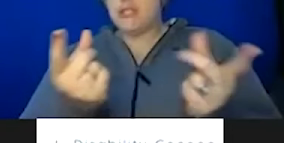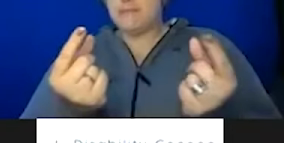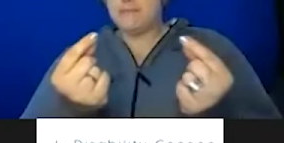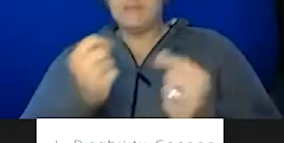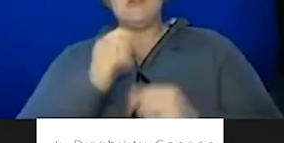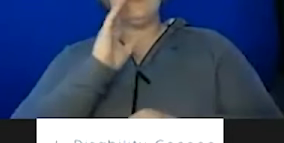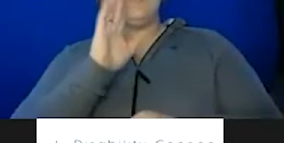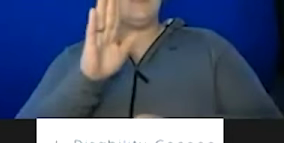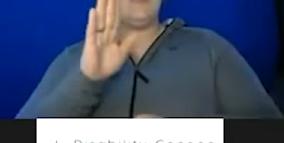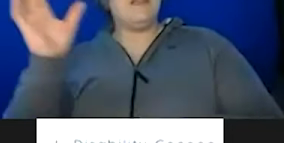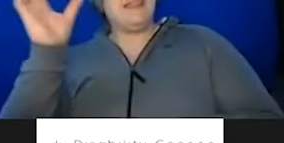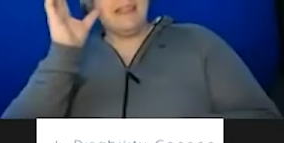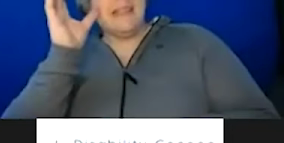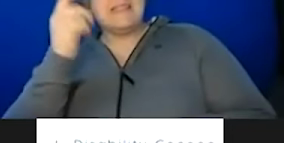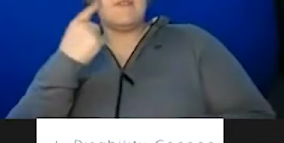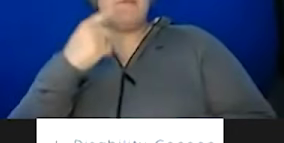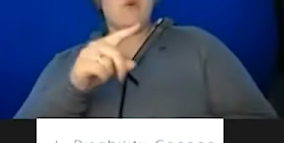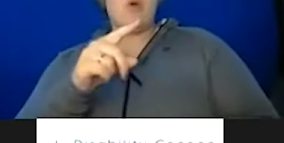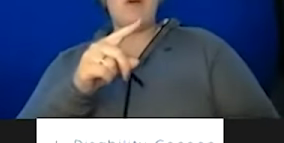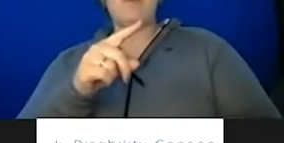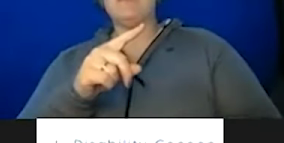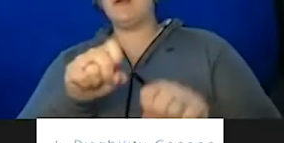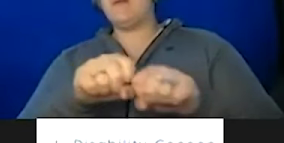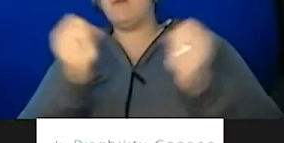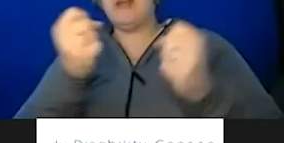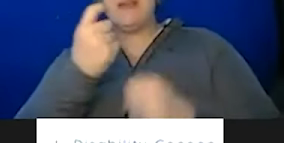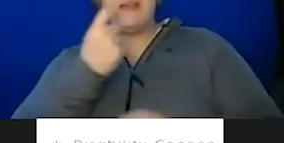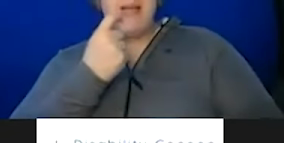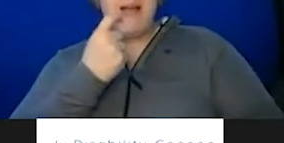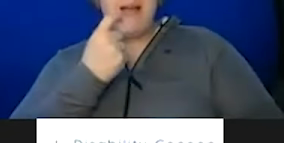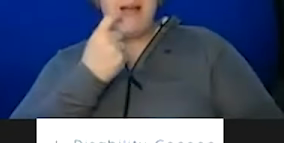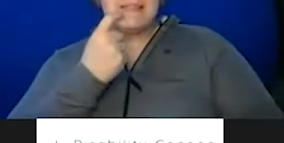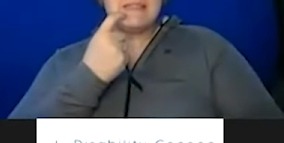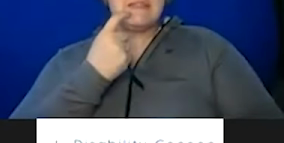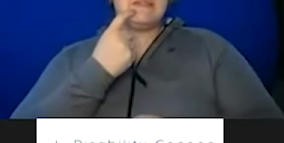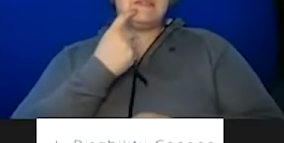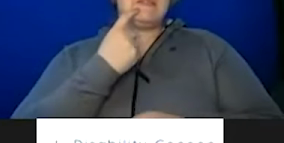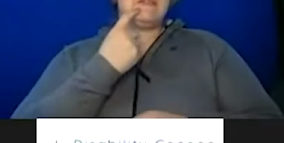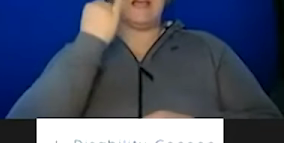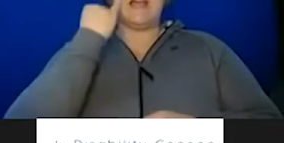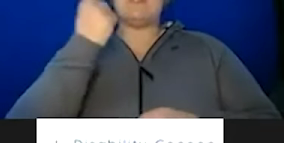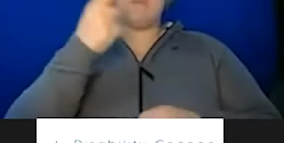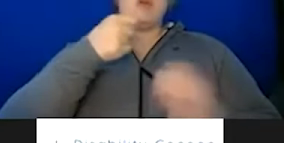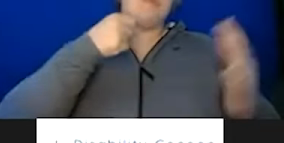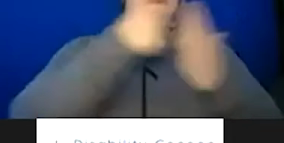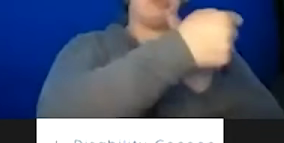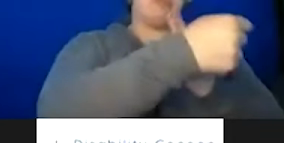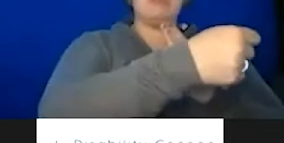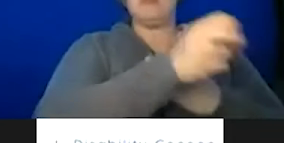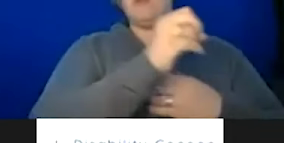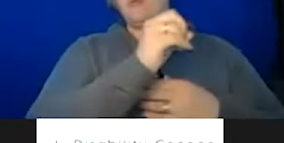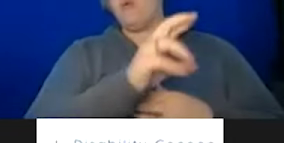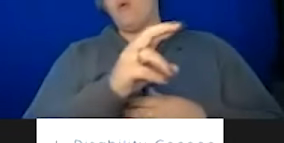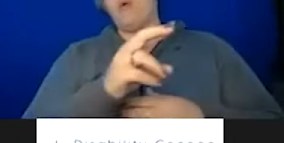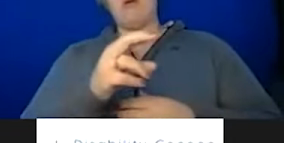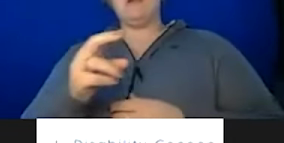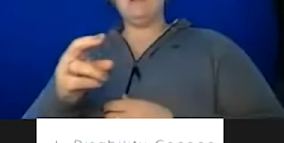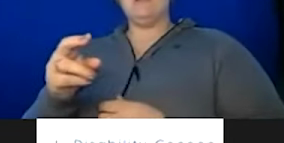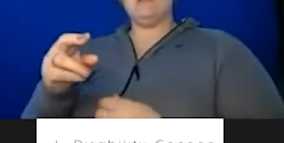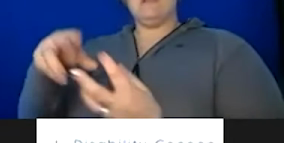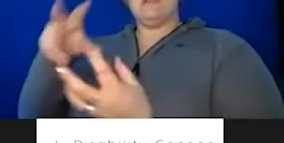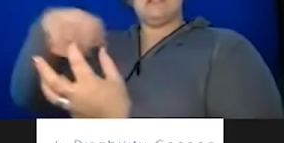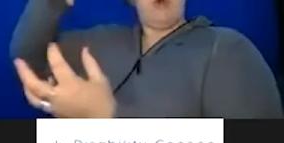listen for the sound of breaking glass or smoke or fire alarms. And if it hears